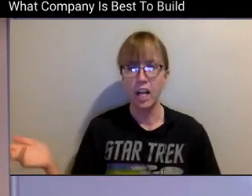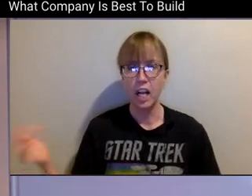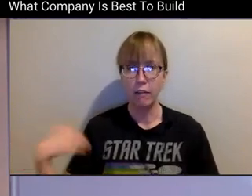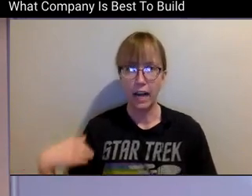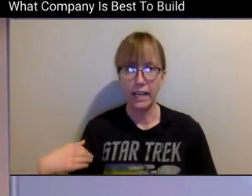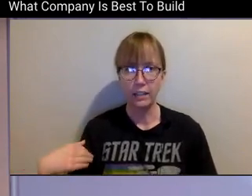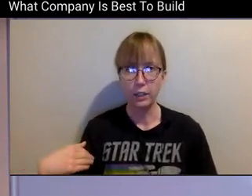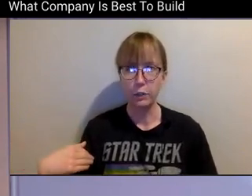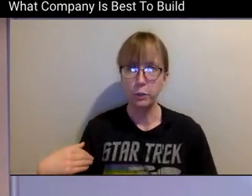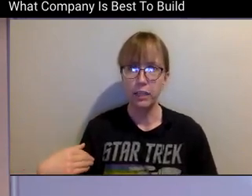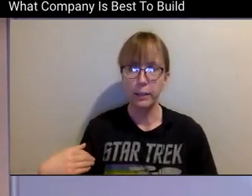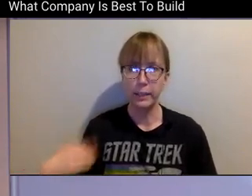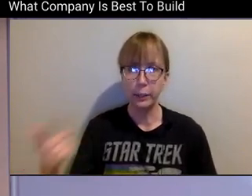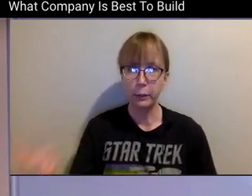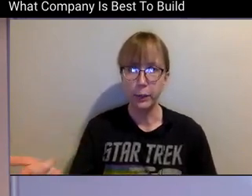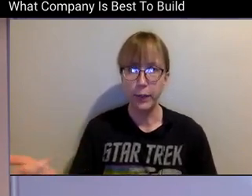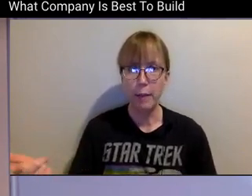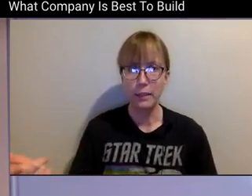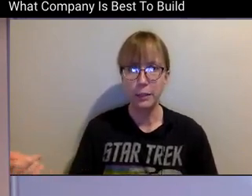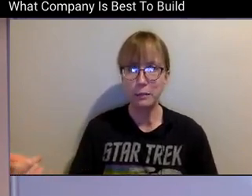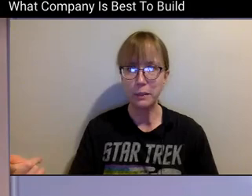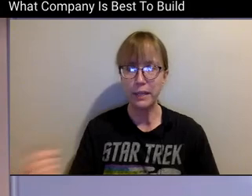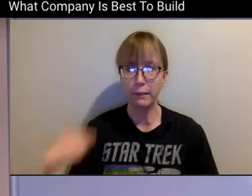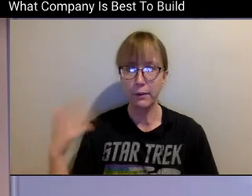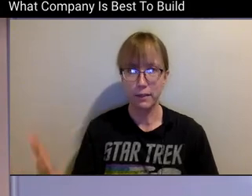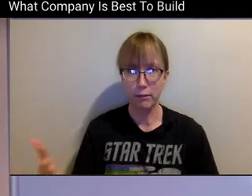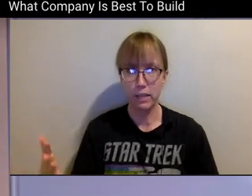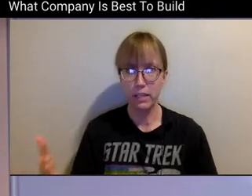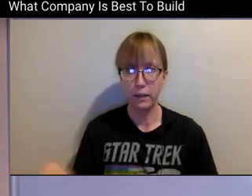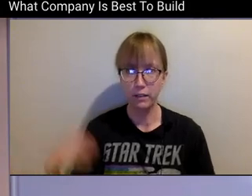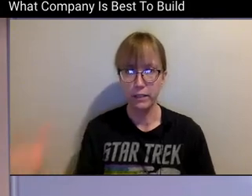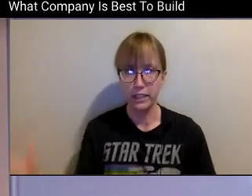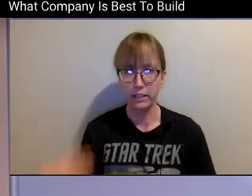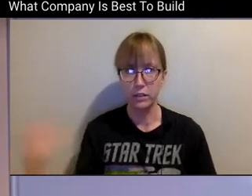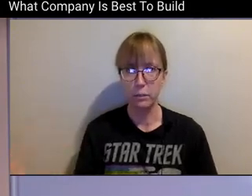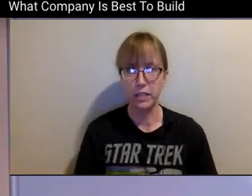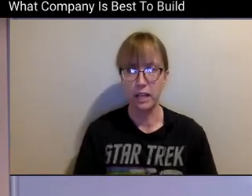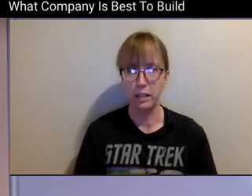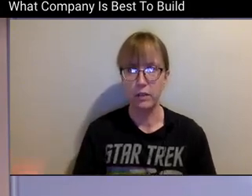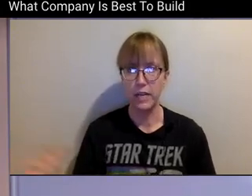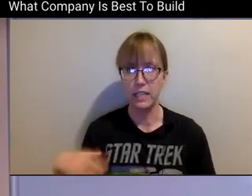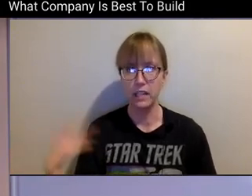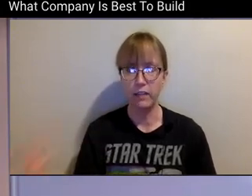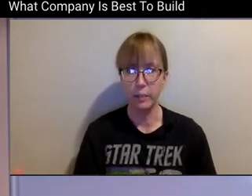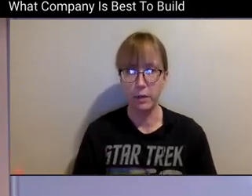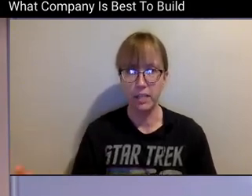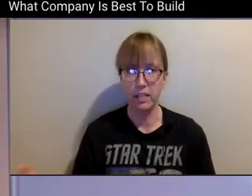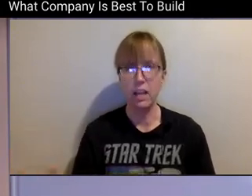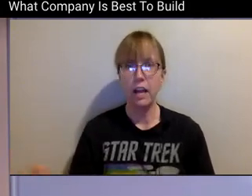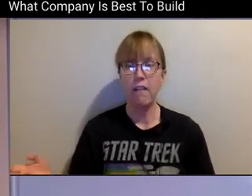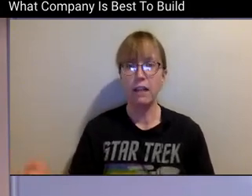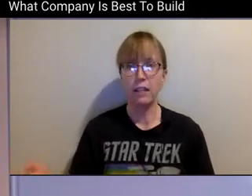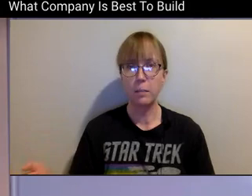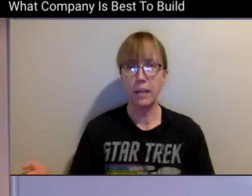saying, if I can learn tuba in a week, you can learn how to play the tuba in a week. We're all different and we're all different skills, personality traits, and life